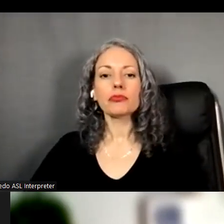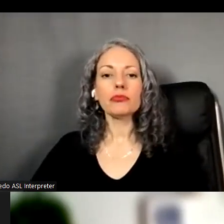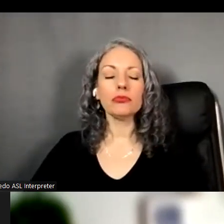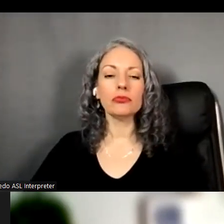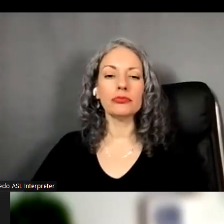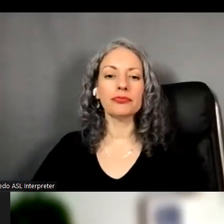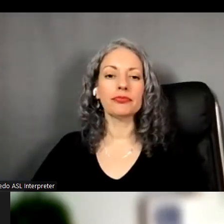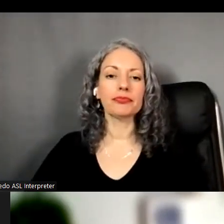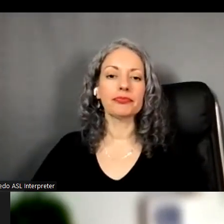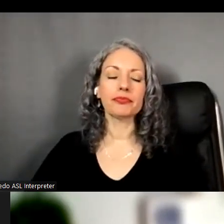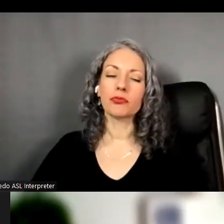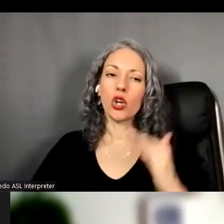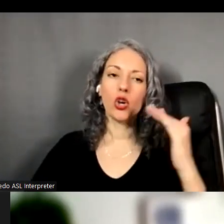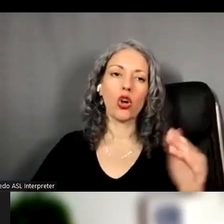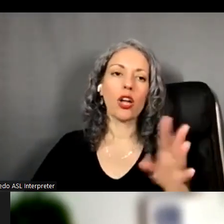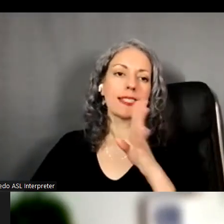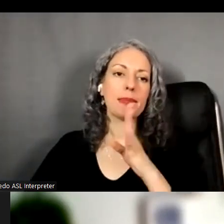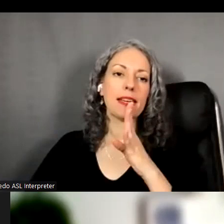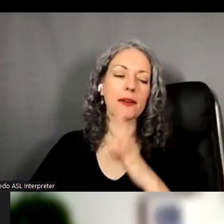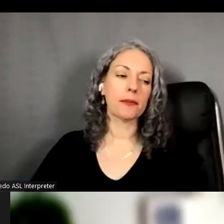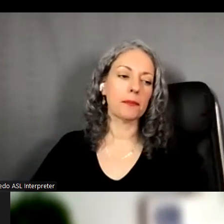If you want to unmute yourself, Greg.